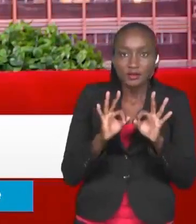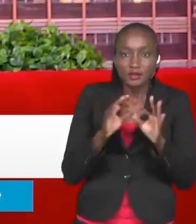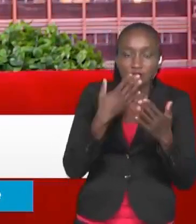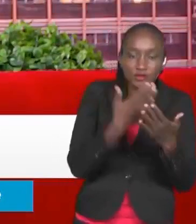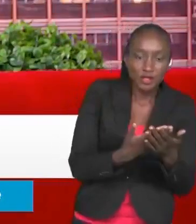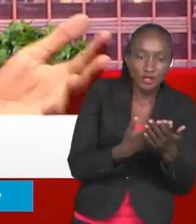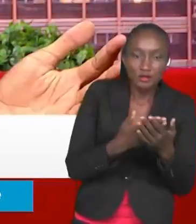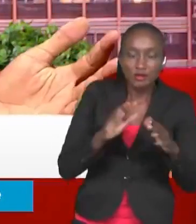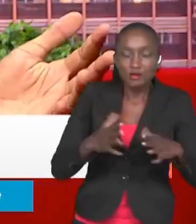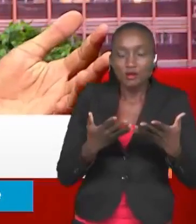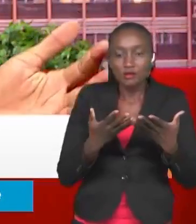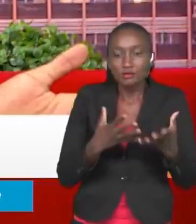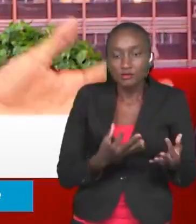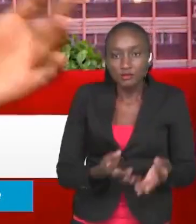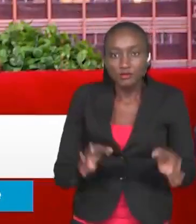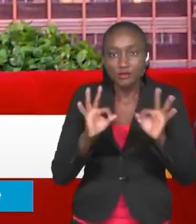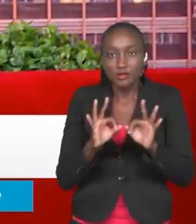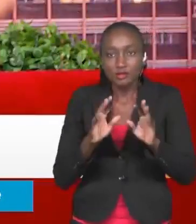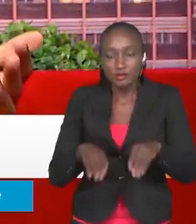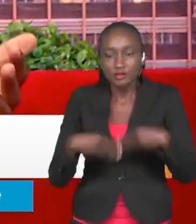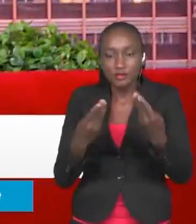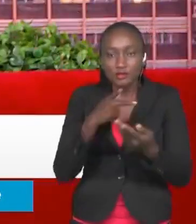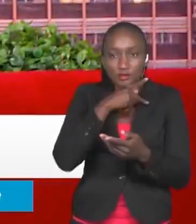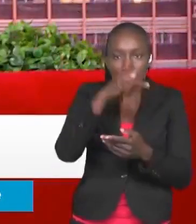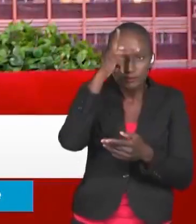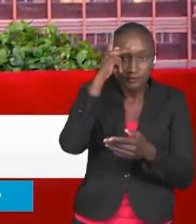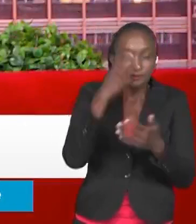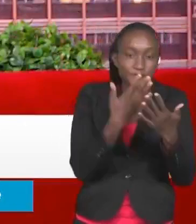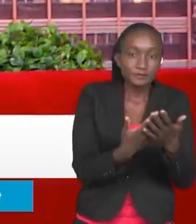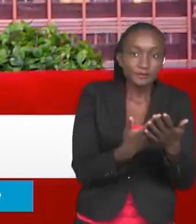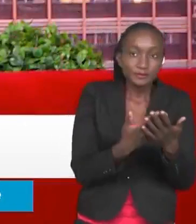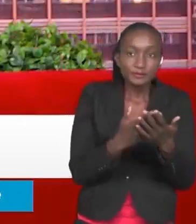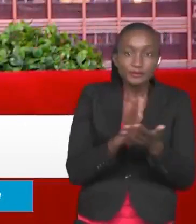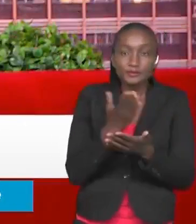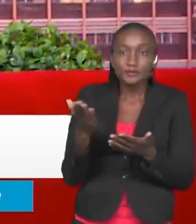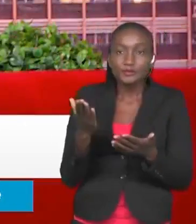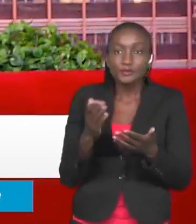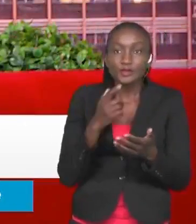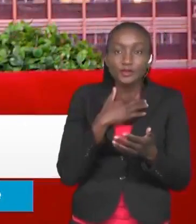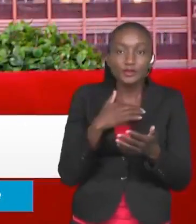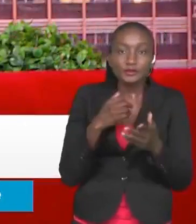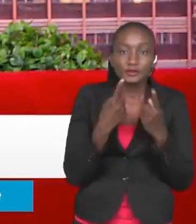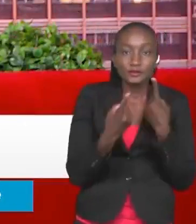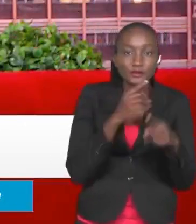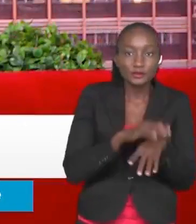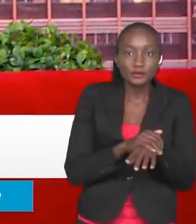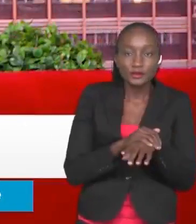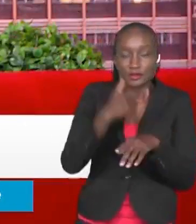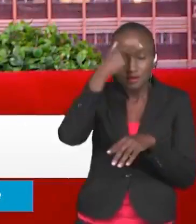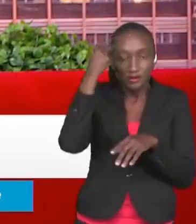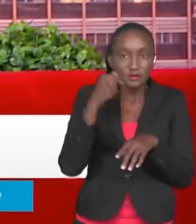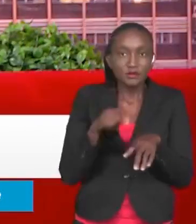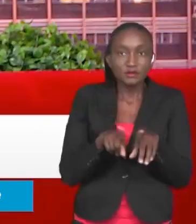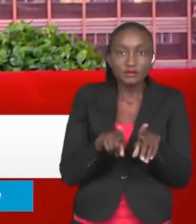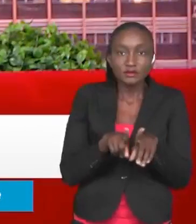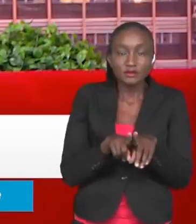jail, to put an uncustodial sentence, to do yeah. this or to do that. Yeah. There is something I want to weigh in on, because it also has an